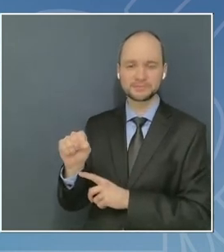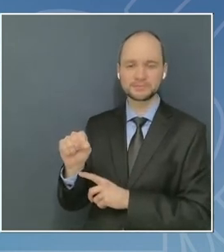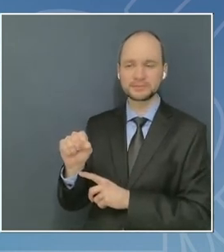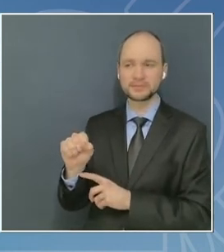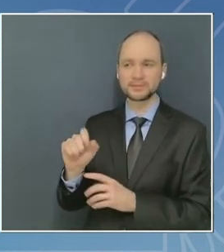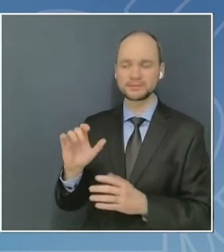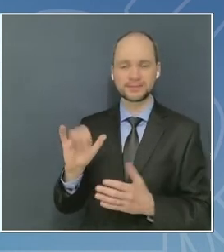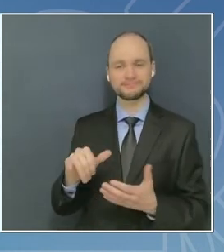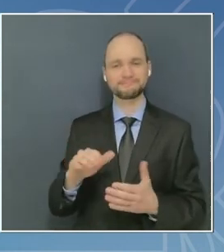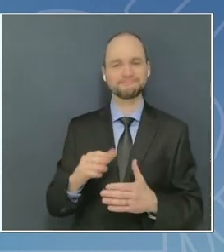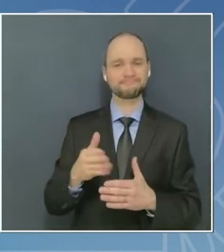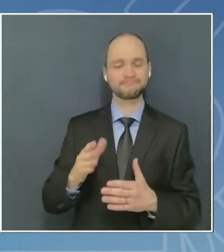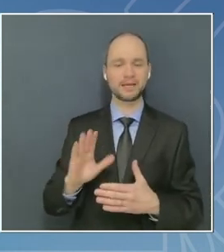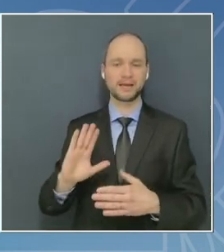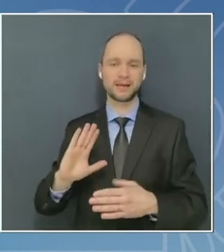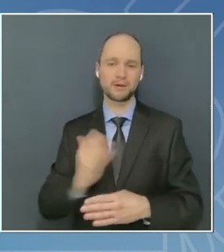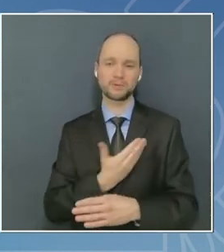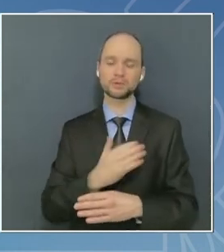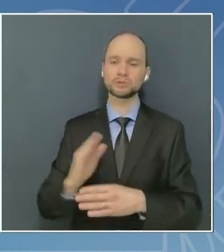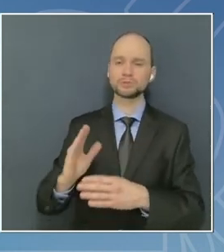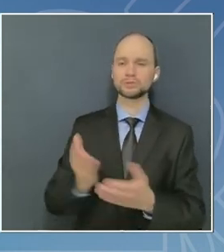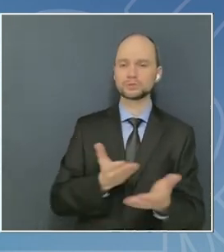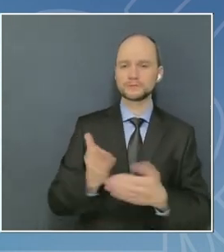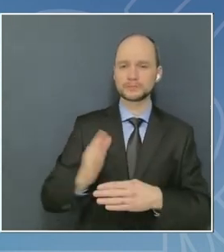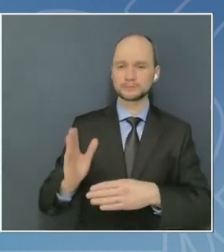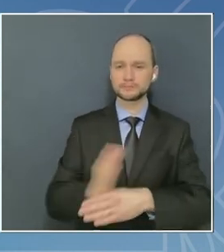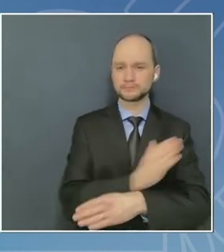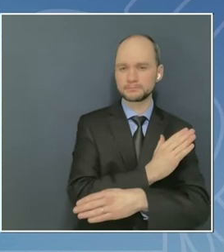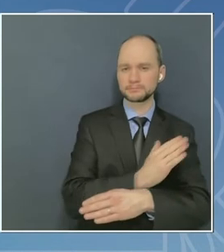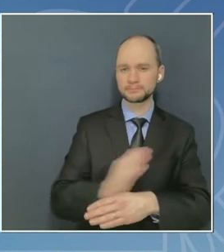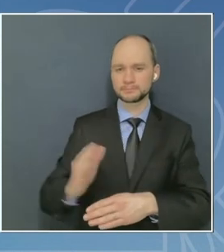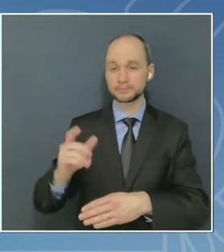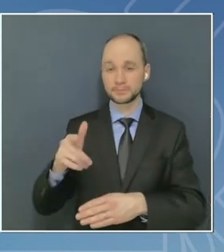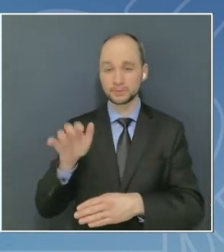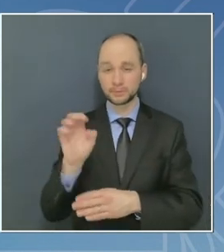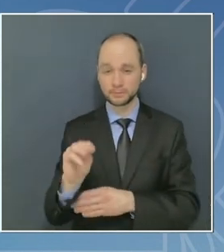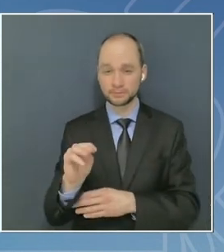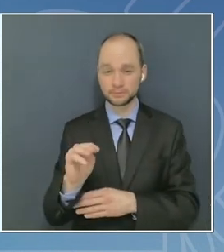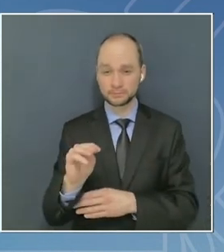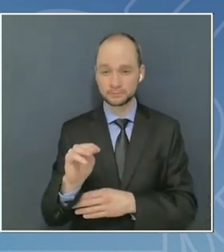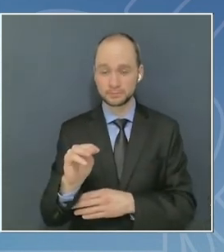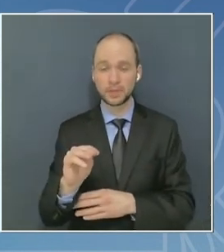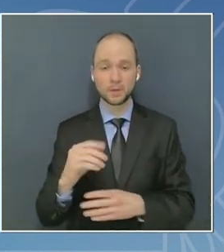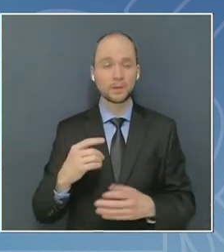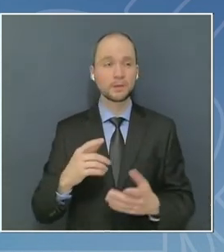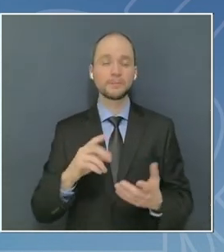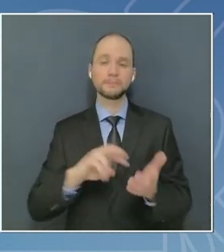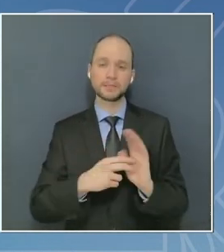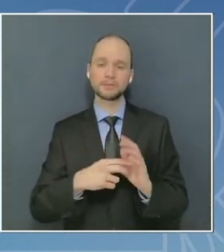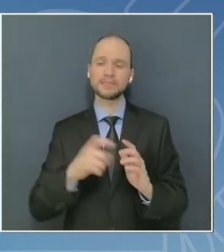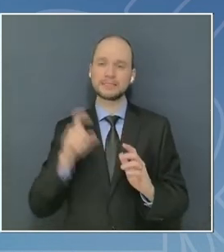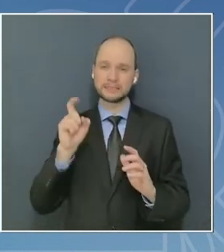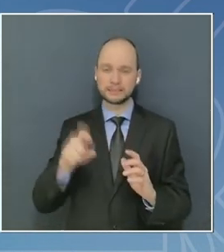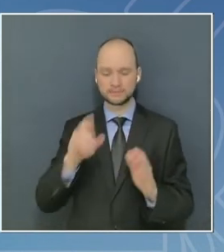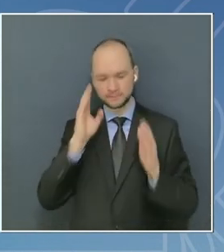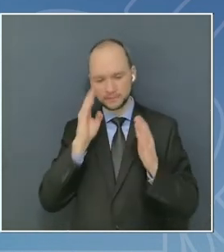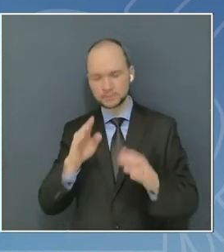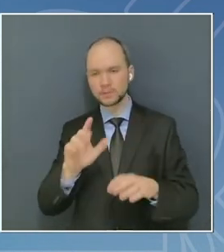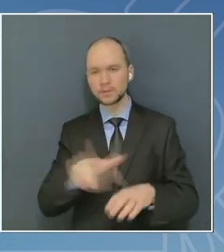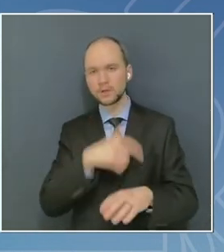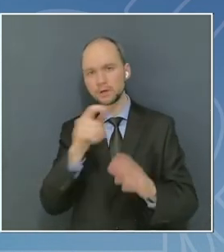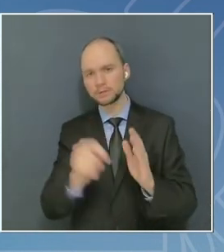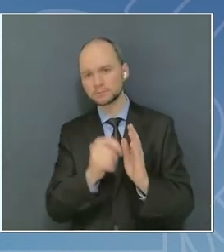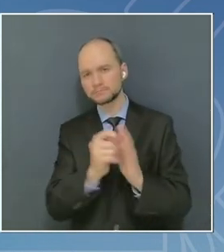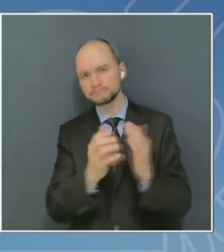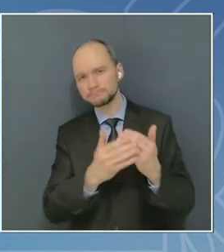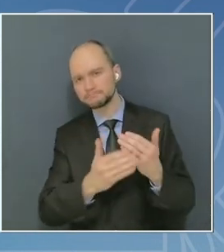right? And so we get to do the long-term work that's built into this crisis moment that we're in. It's not the work